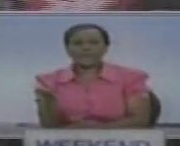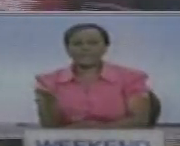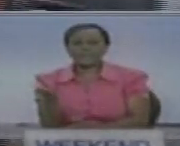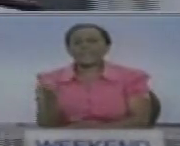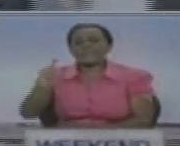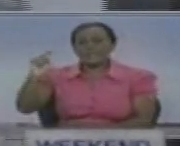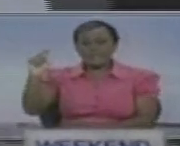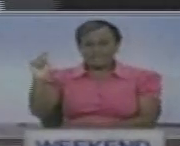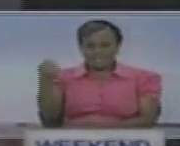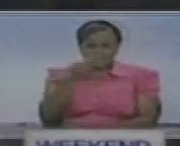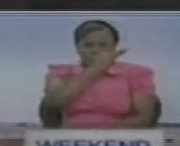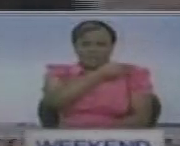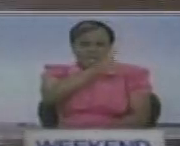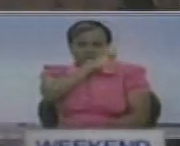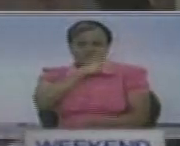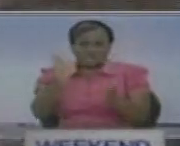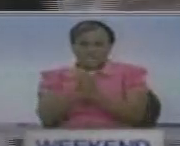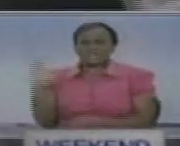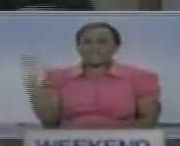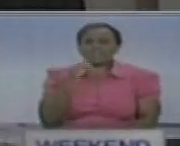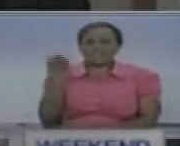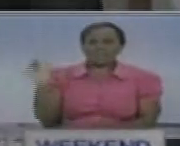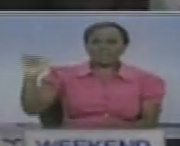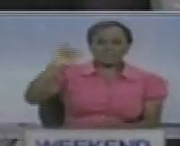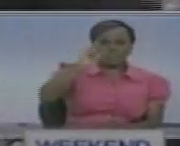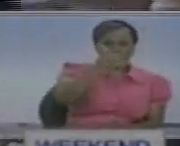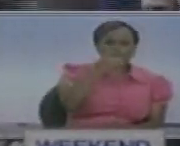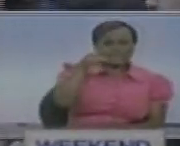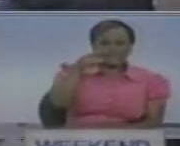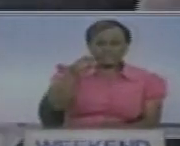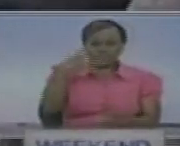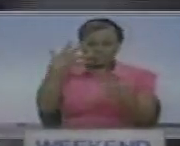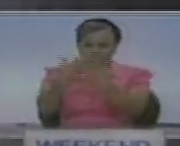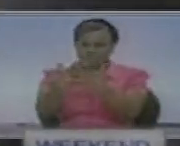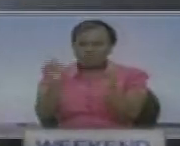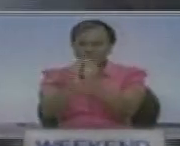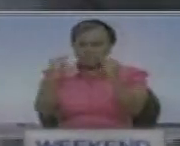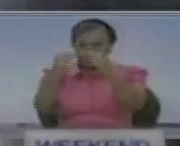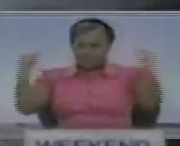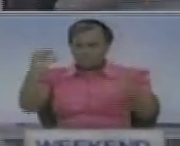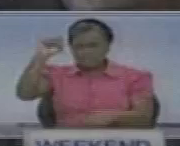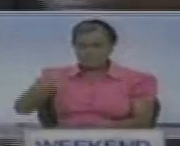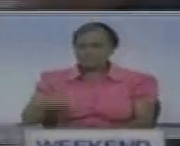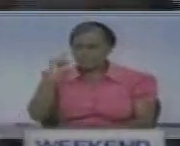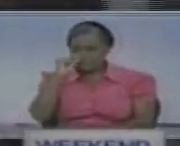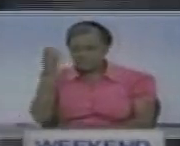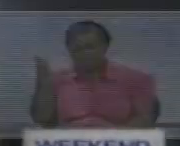The Kenyan pilot and his passenger in the charter plane were taken by the rebels in South Sudan's